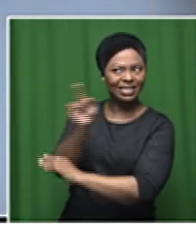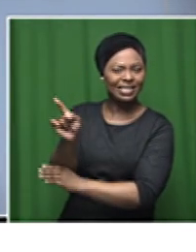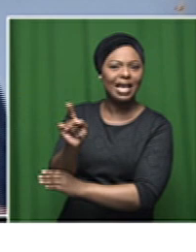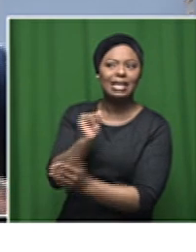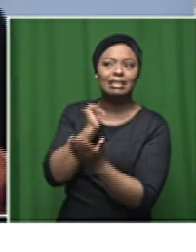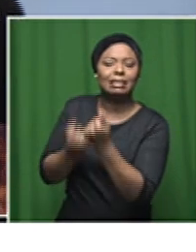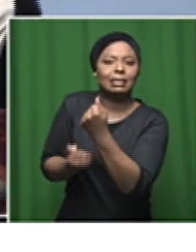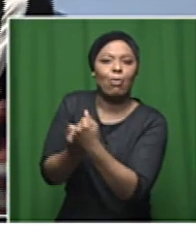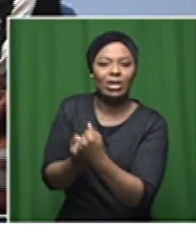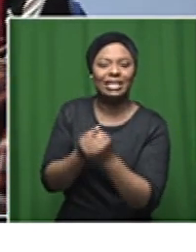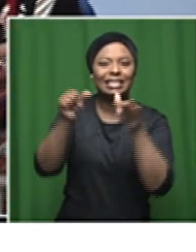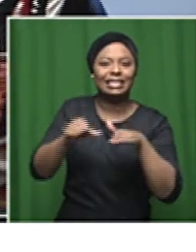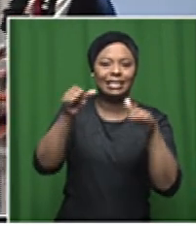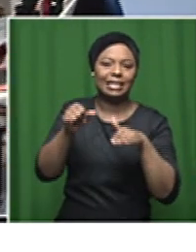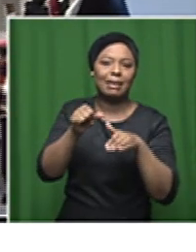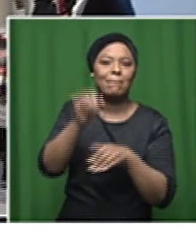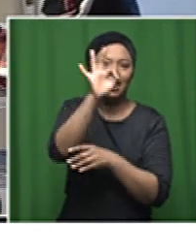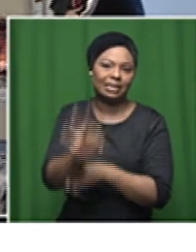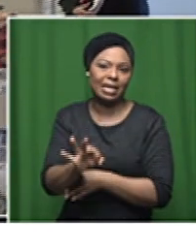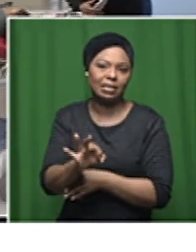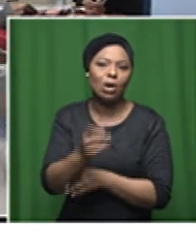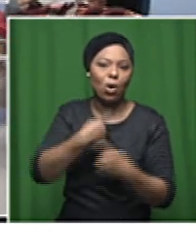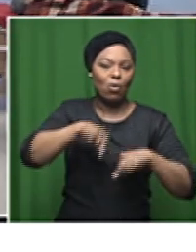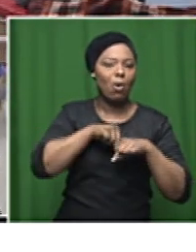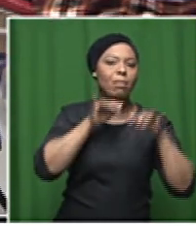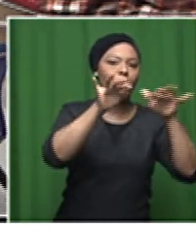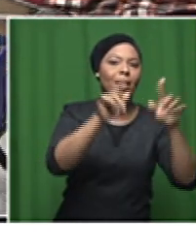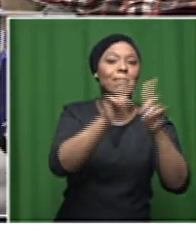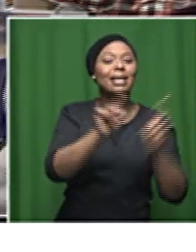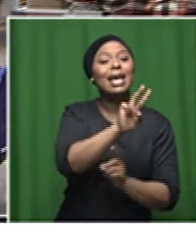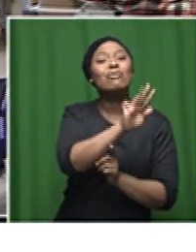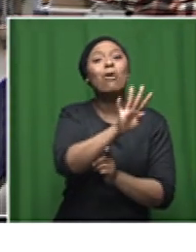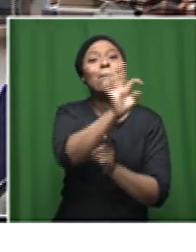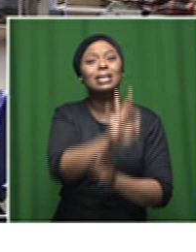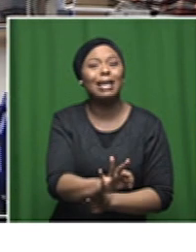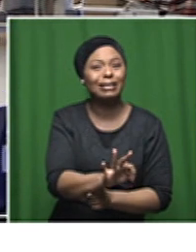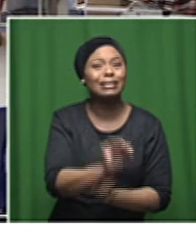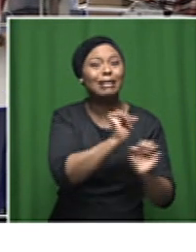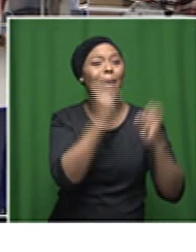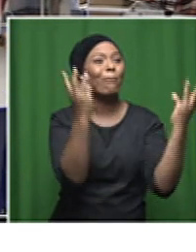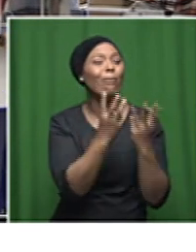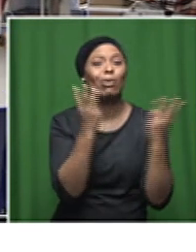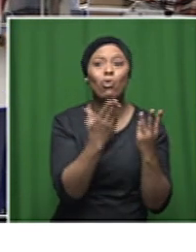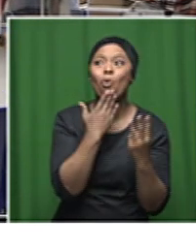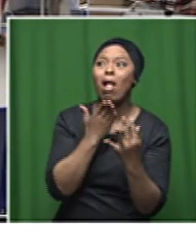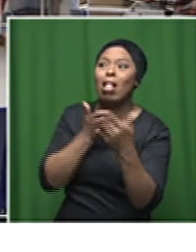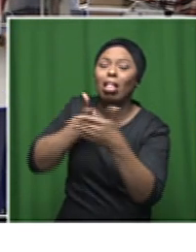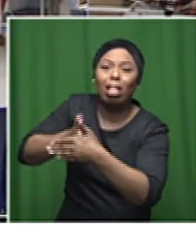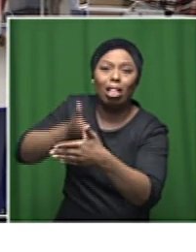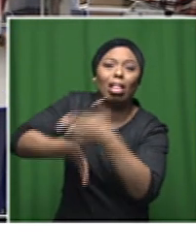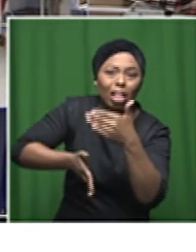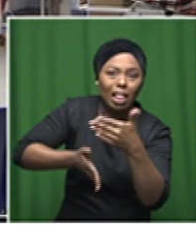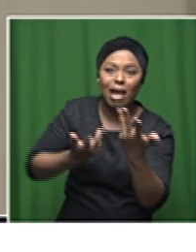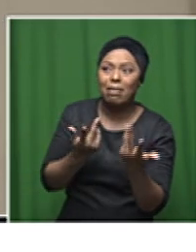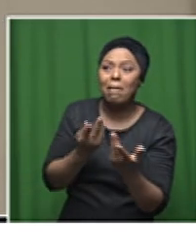supports 16% of our population. So what about the 84% of the population that cannot be able to access